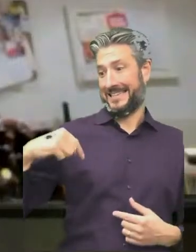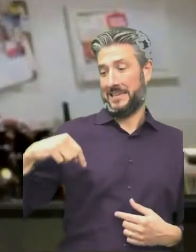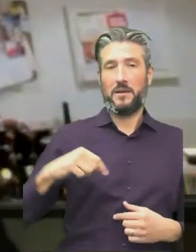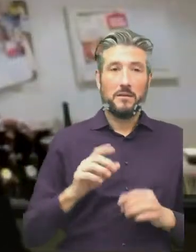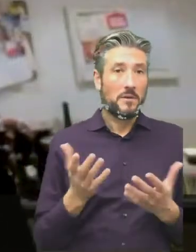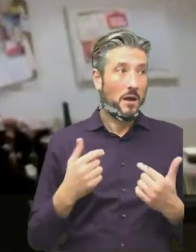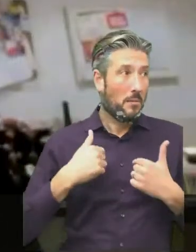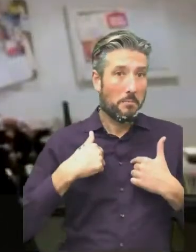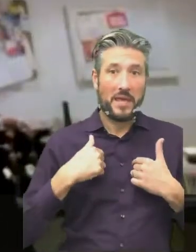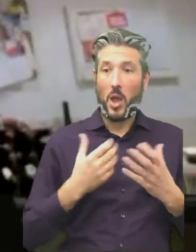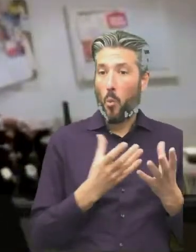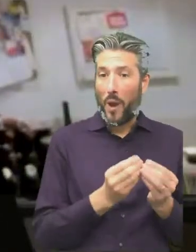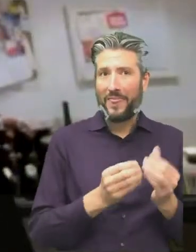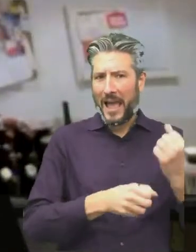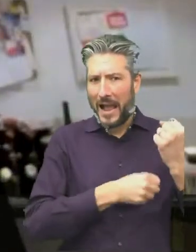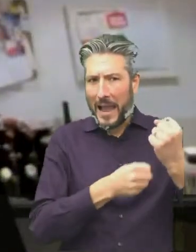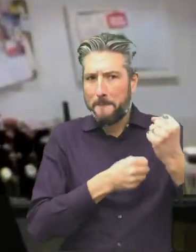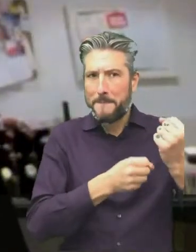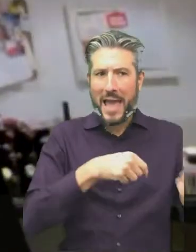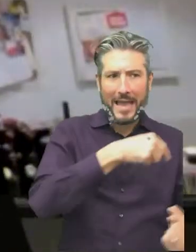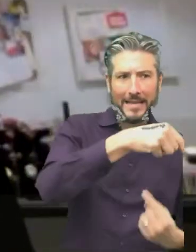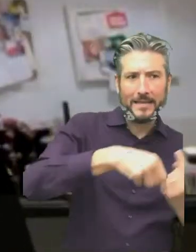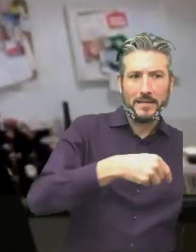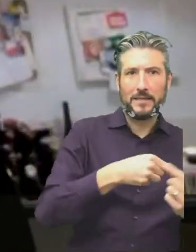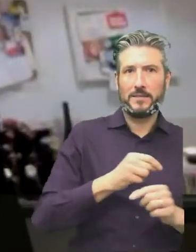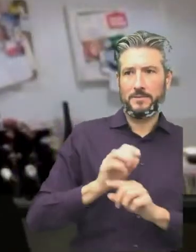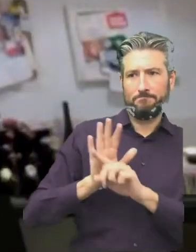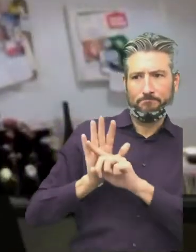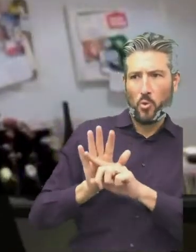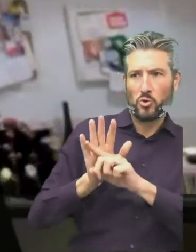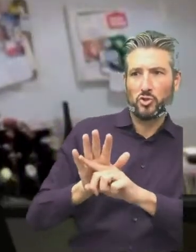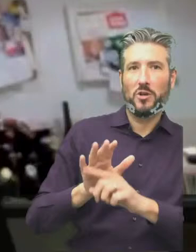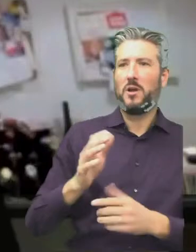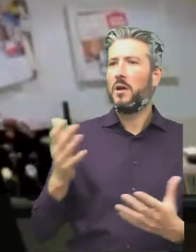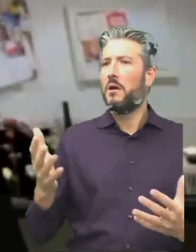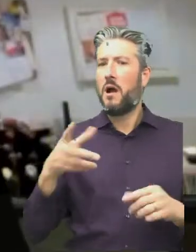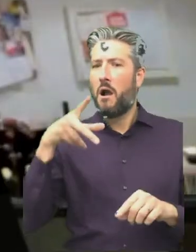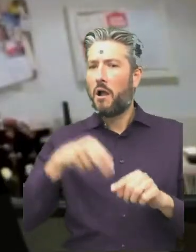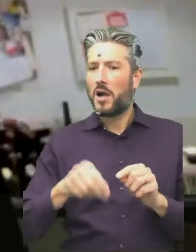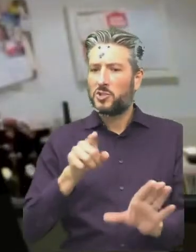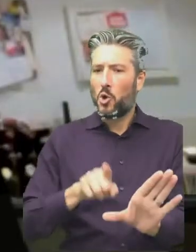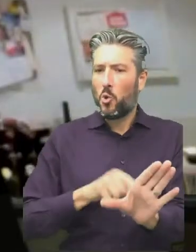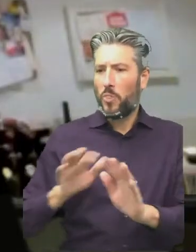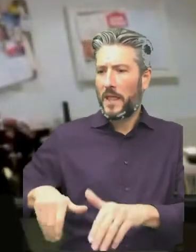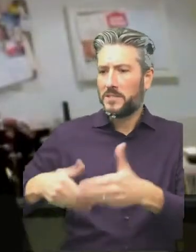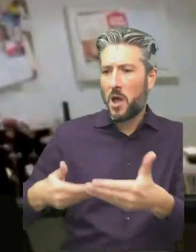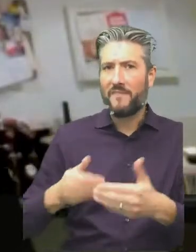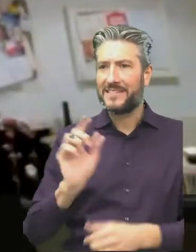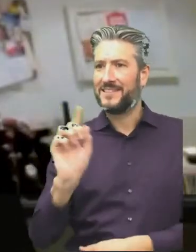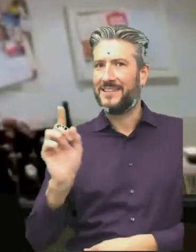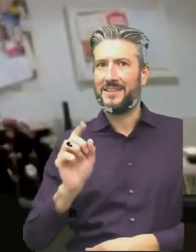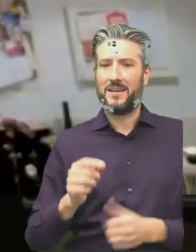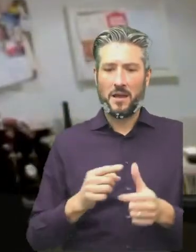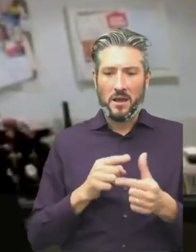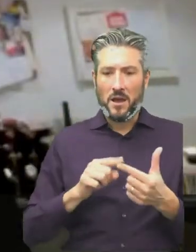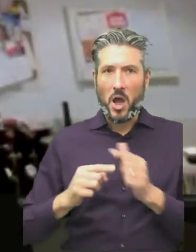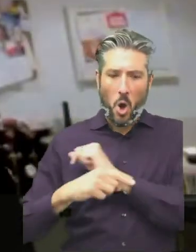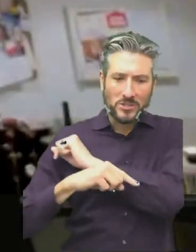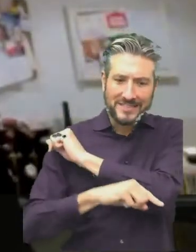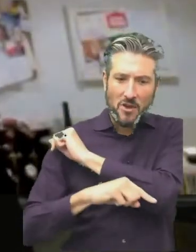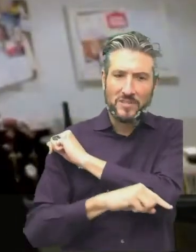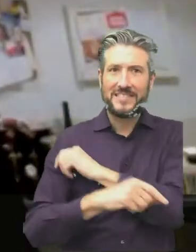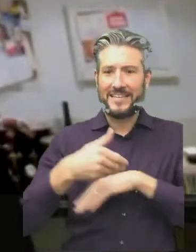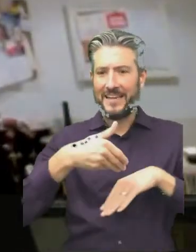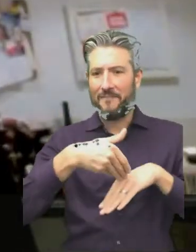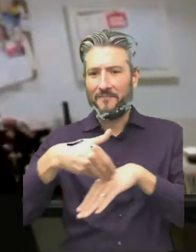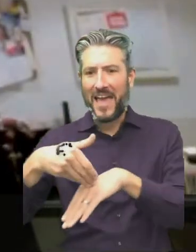campaigners who've been looking at the cuts to youth services, the impact of austerity on people's lives, driving